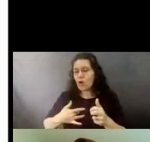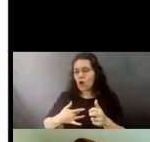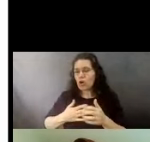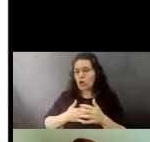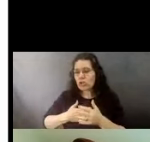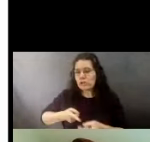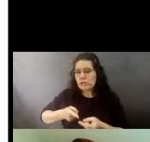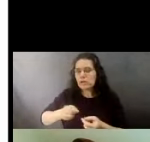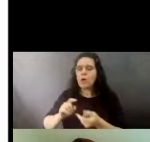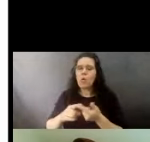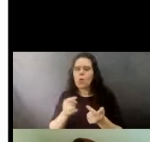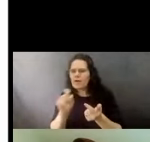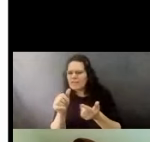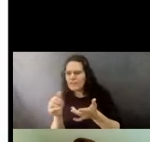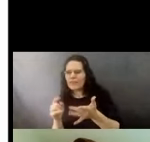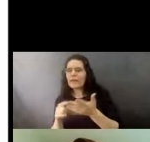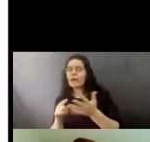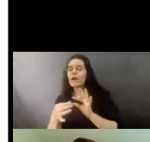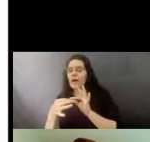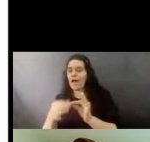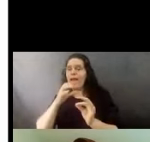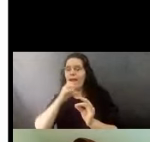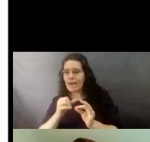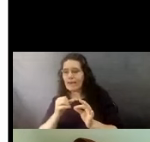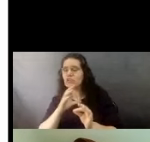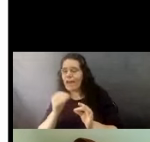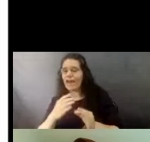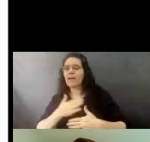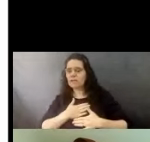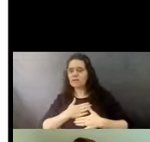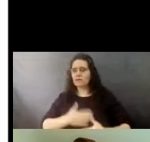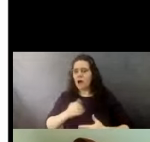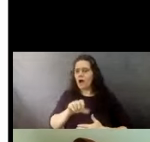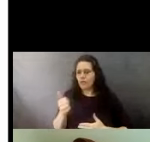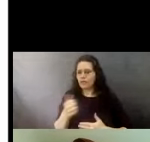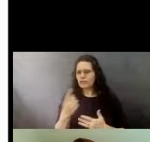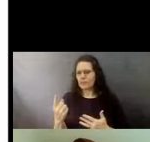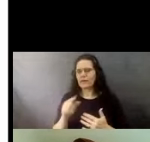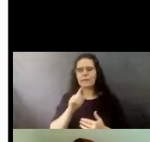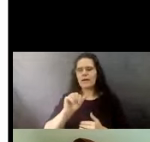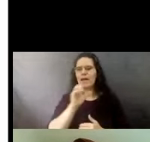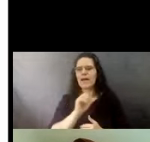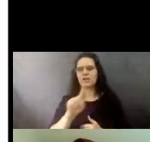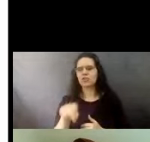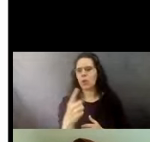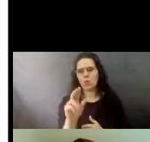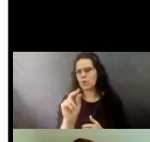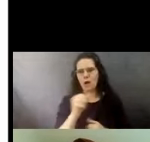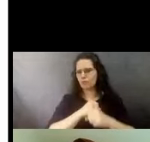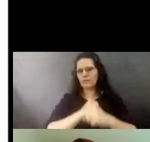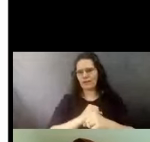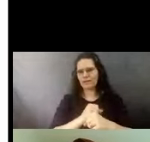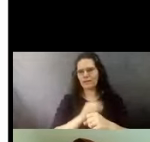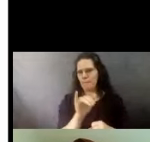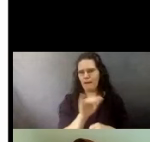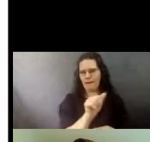the age that would provide them with ADA protections. Similar concept to pregnancy. Pregnancy, I believe, is on the list